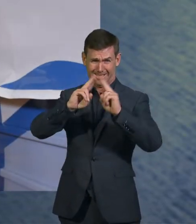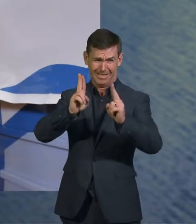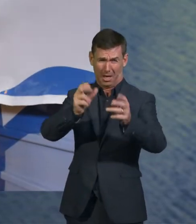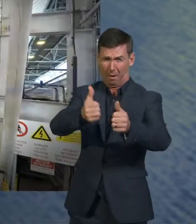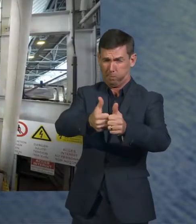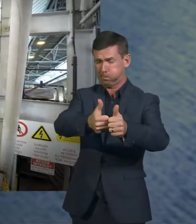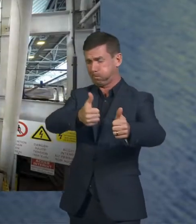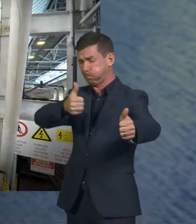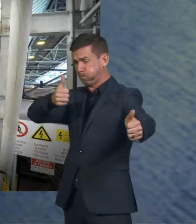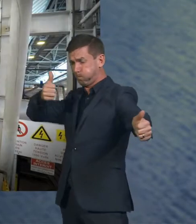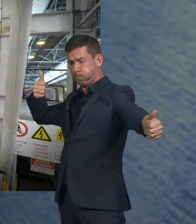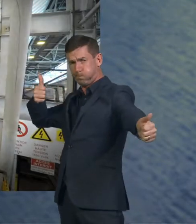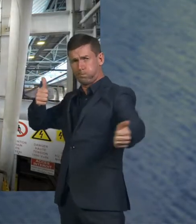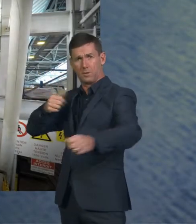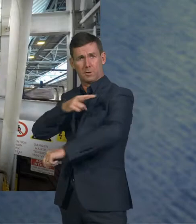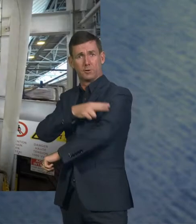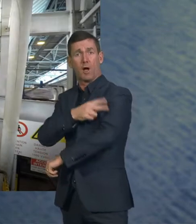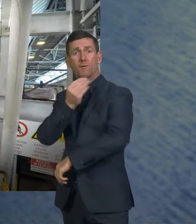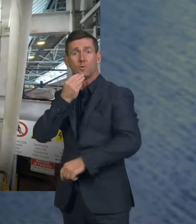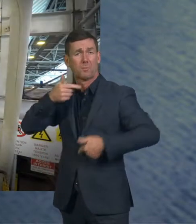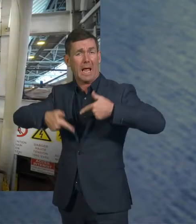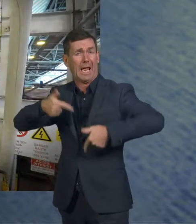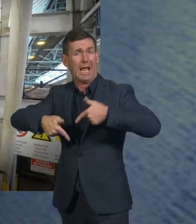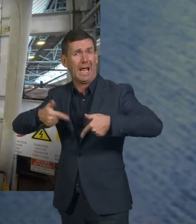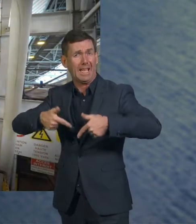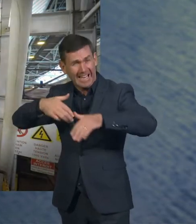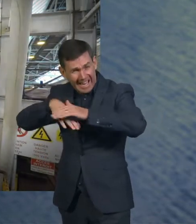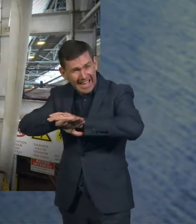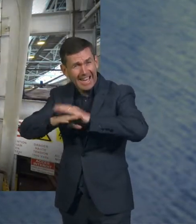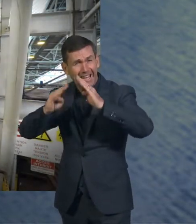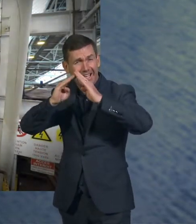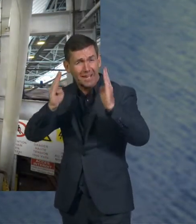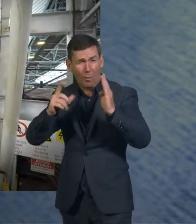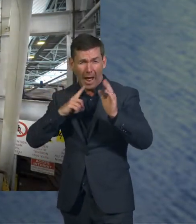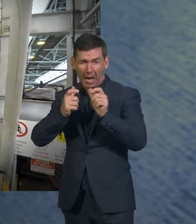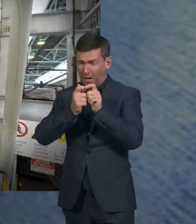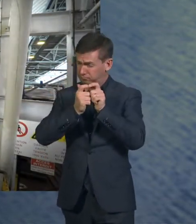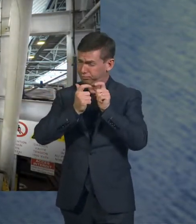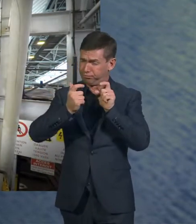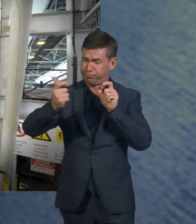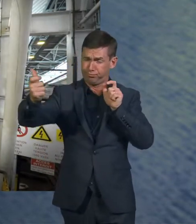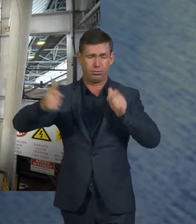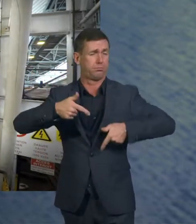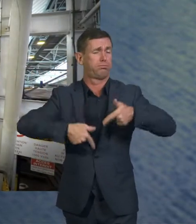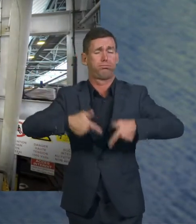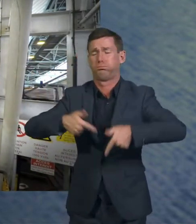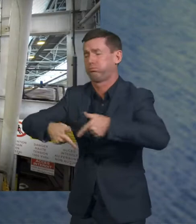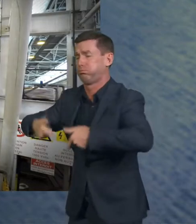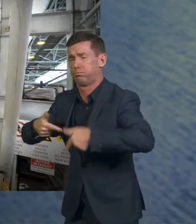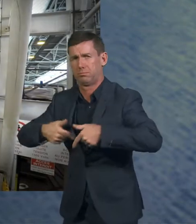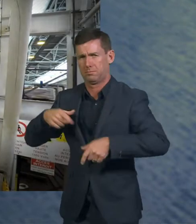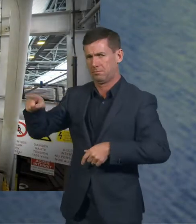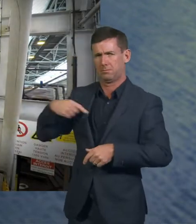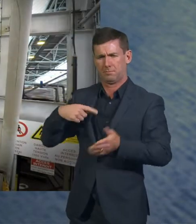John Pickthorne and the rappers need is a stage, as they transform an ordinary passenger shuttle into a 25th anniversary special